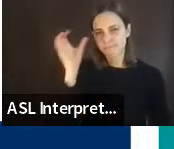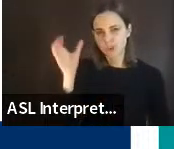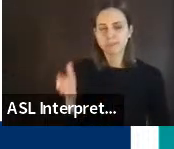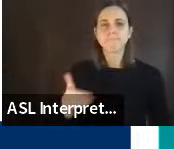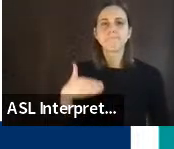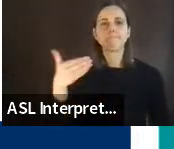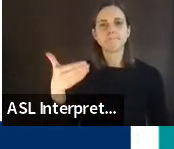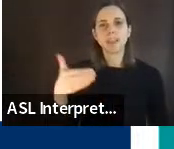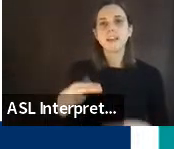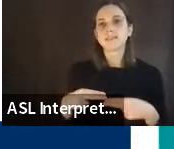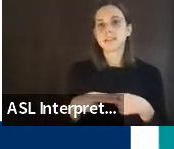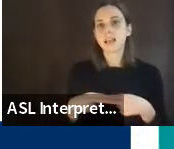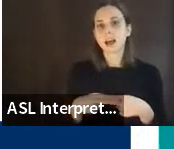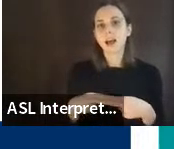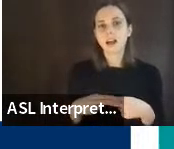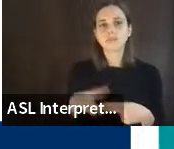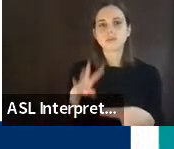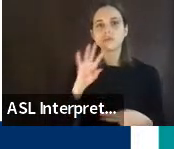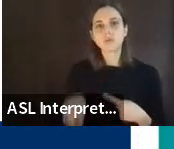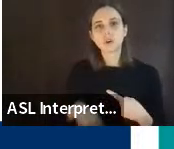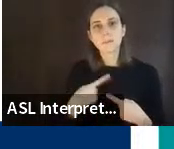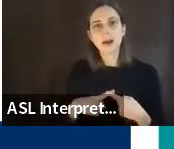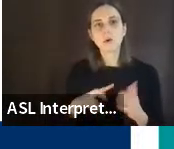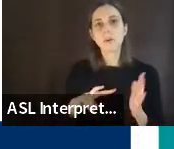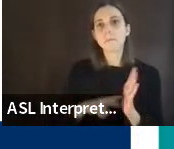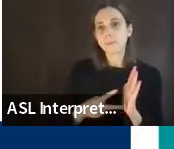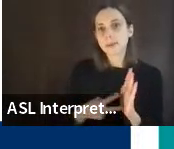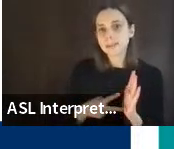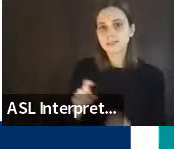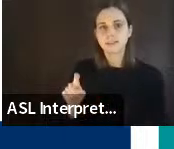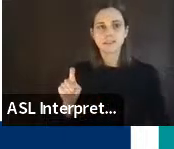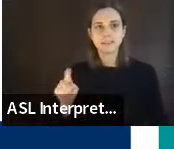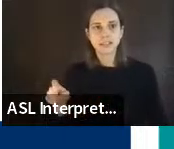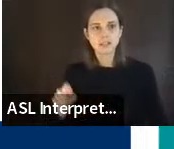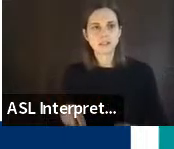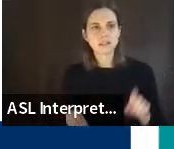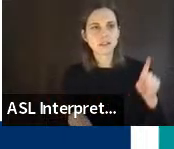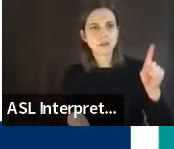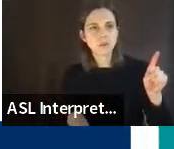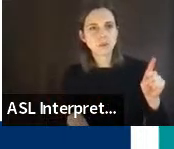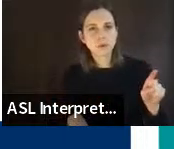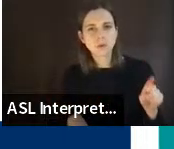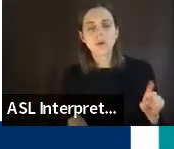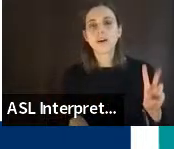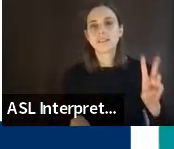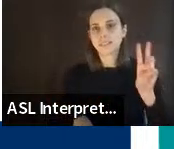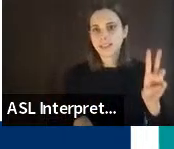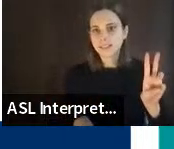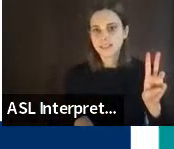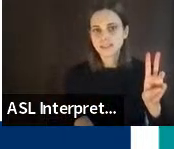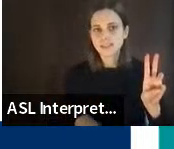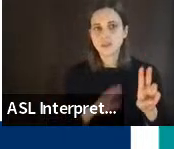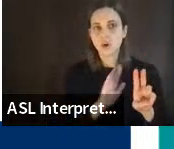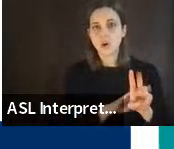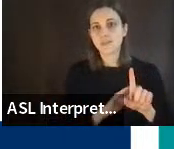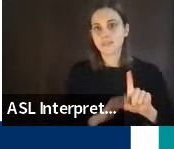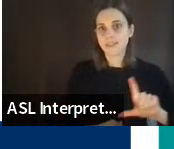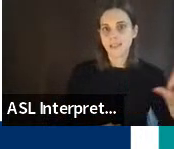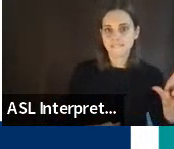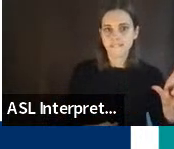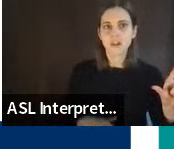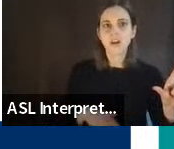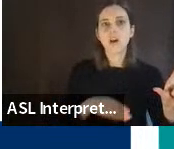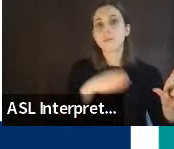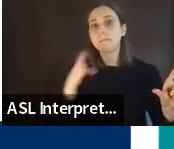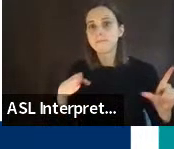slides get into purpose and need are the 1, 2, 3, 4, 5, 6 on the left-hand side. We then have the desired outcomes that kind of come from our project